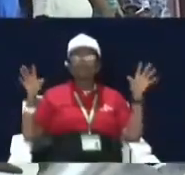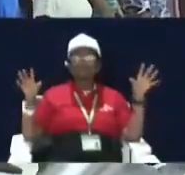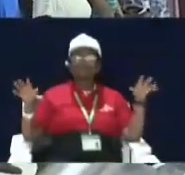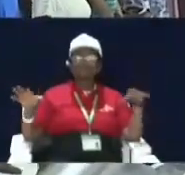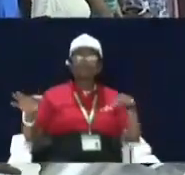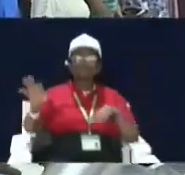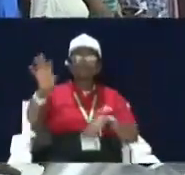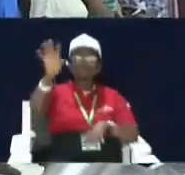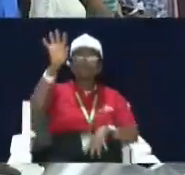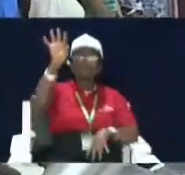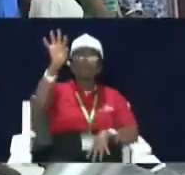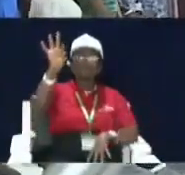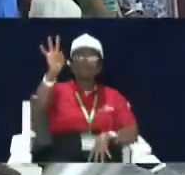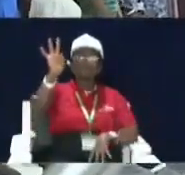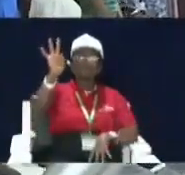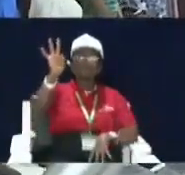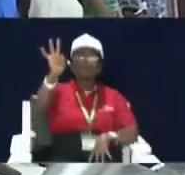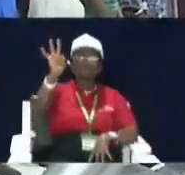Nine.